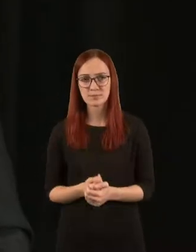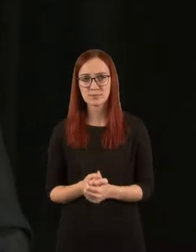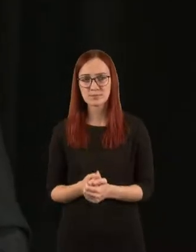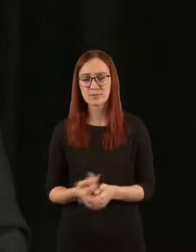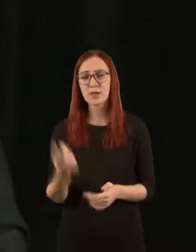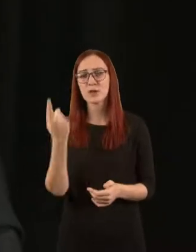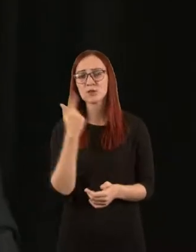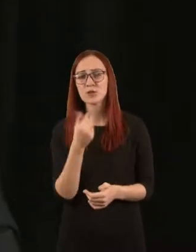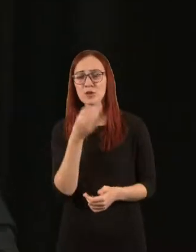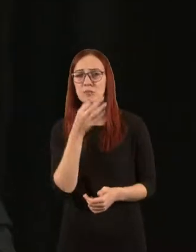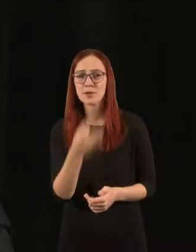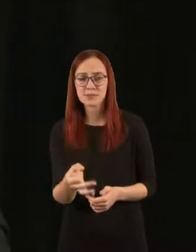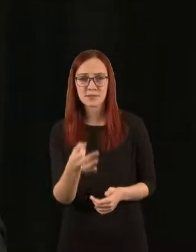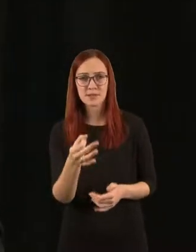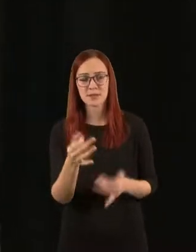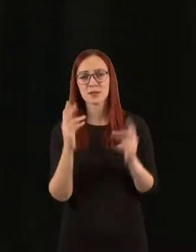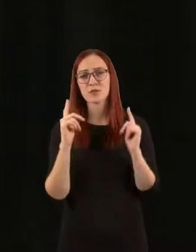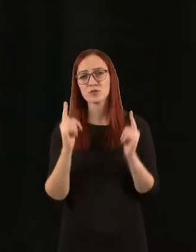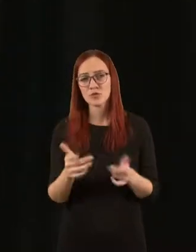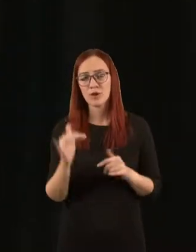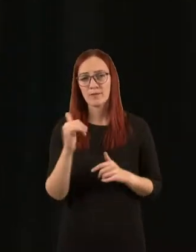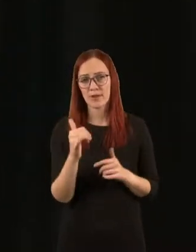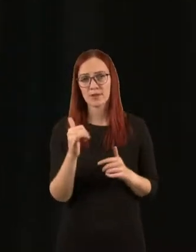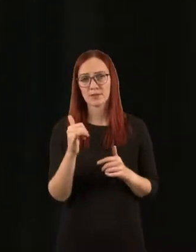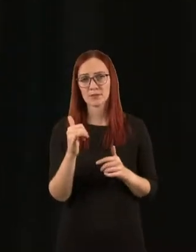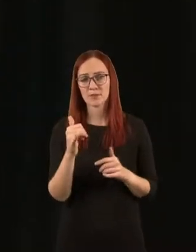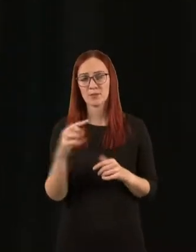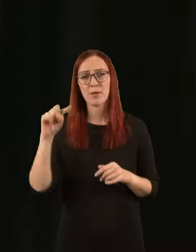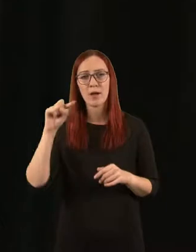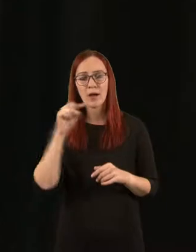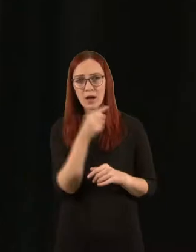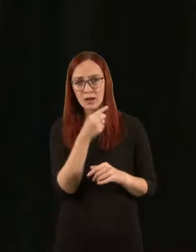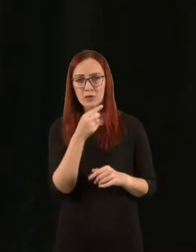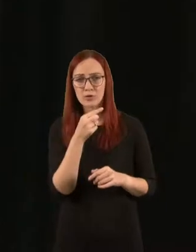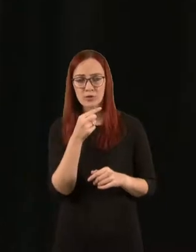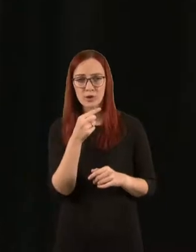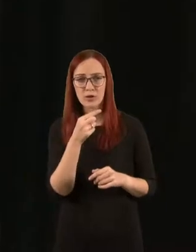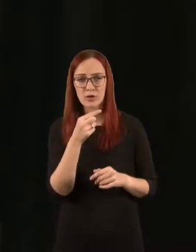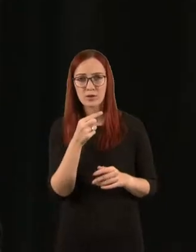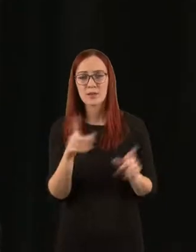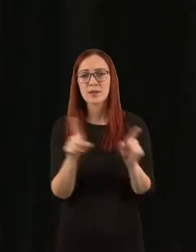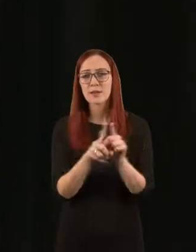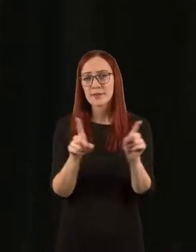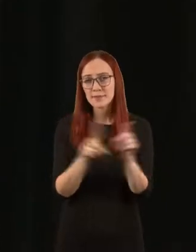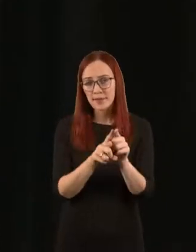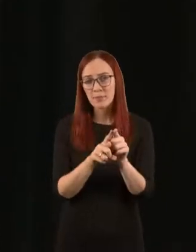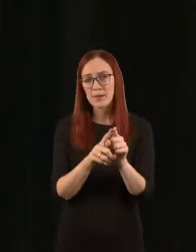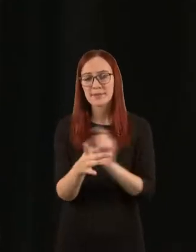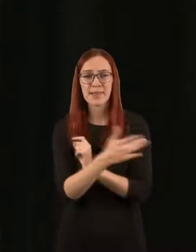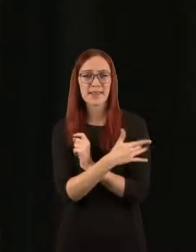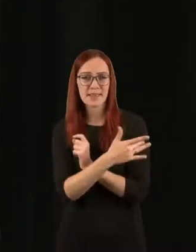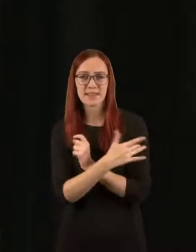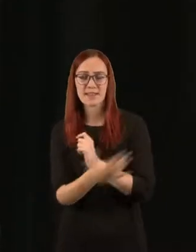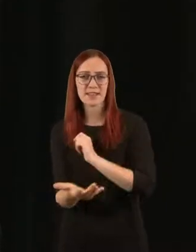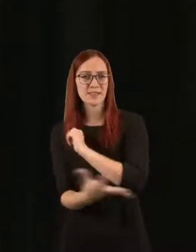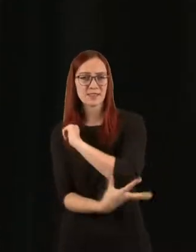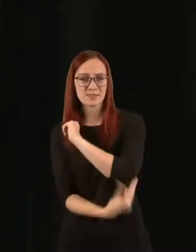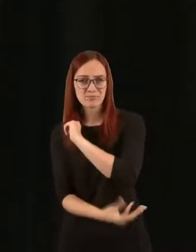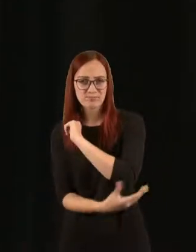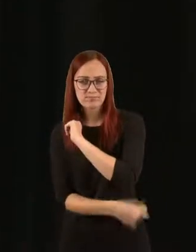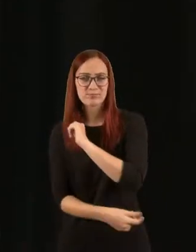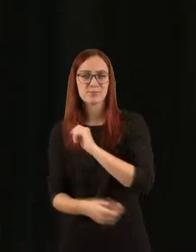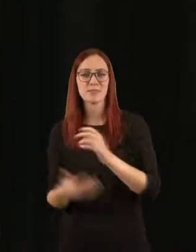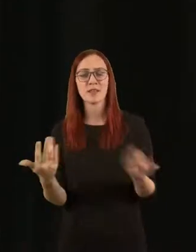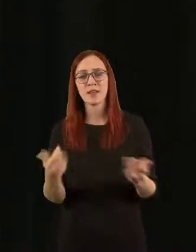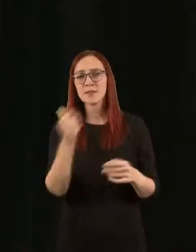vehicles with a higher than average level of pollution. And taking this opportunity,